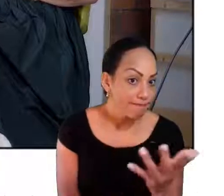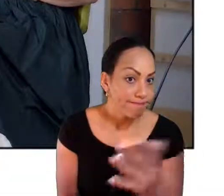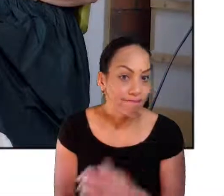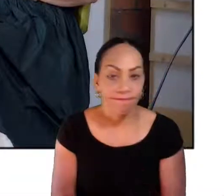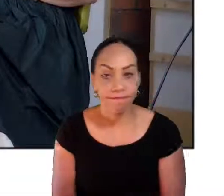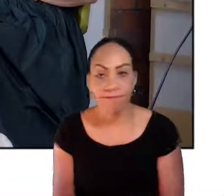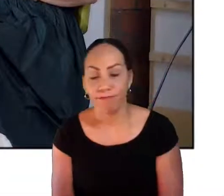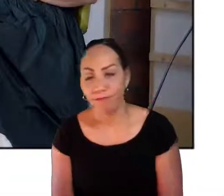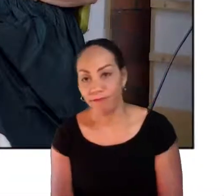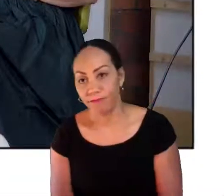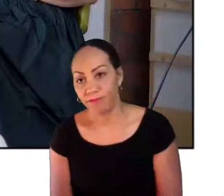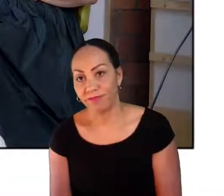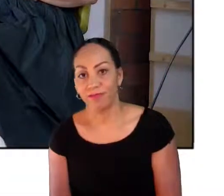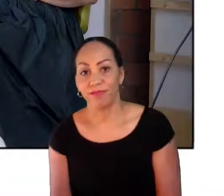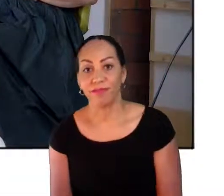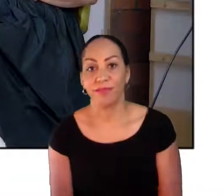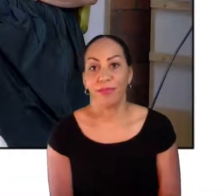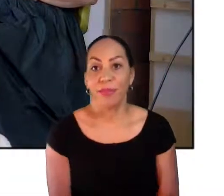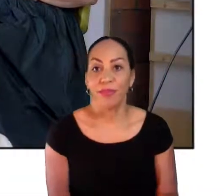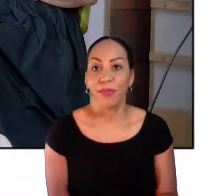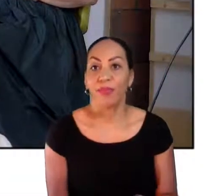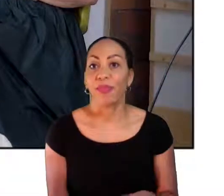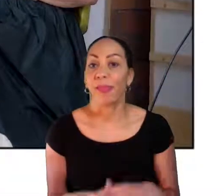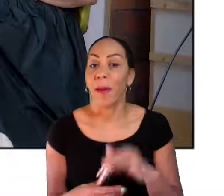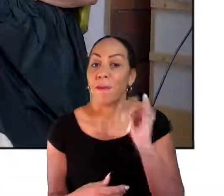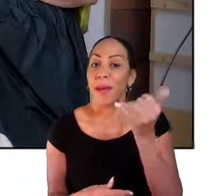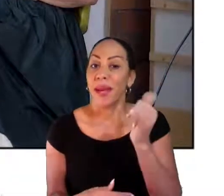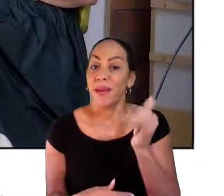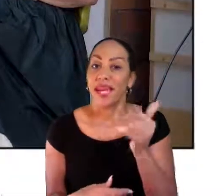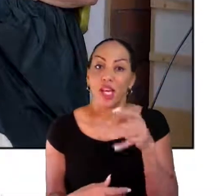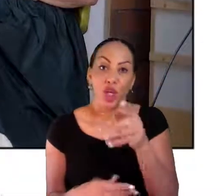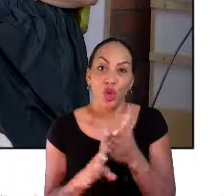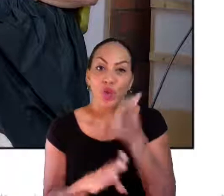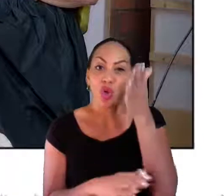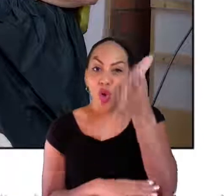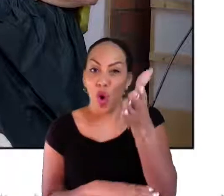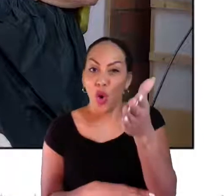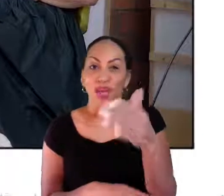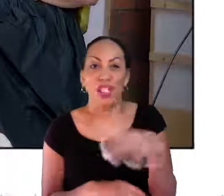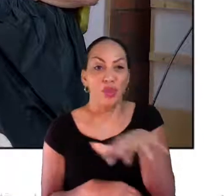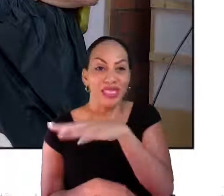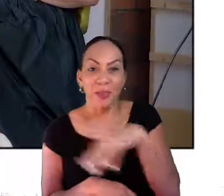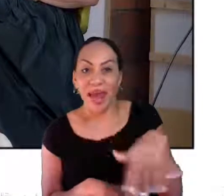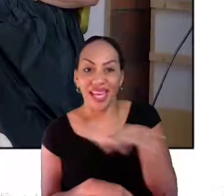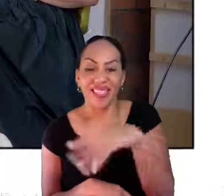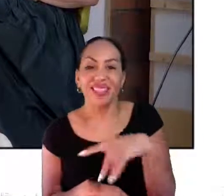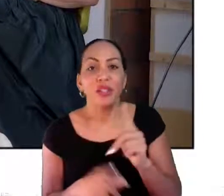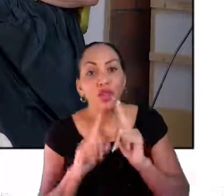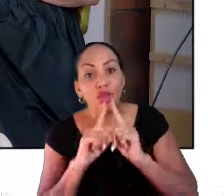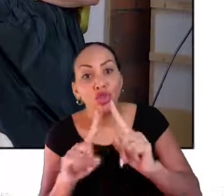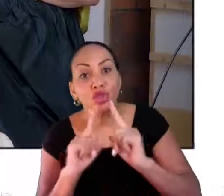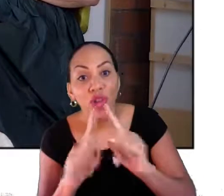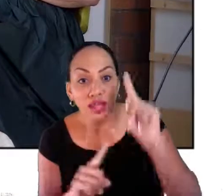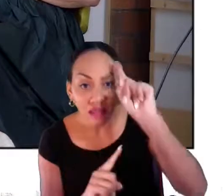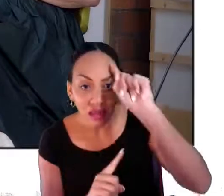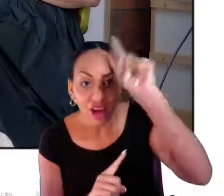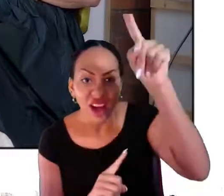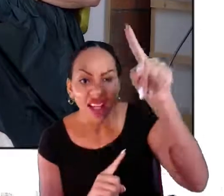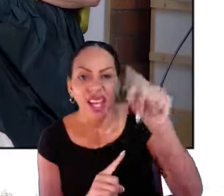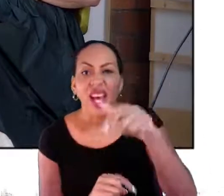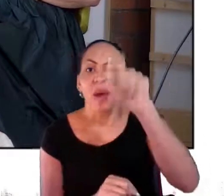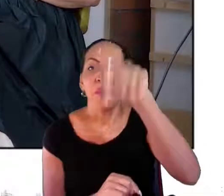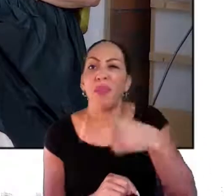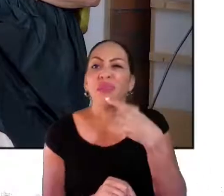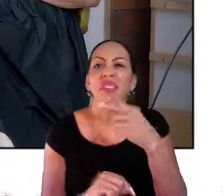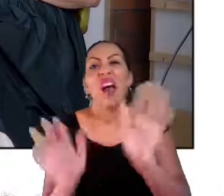limits the conversation. You go into a space and you suggest an idea and the answer will be, oh, we can't afford that. And it stops the conversation dead, or, oh, well, we haven't